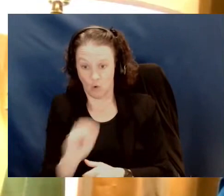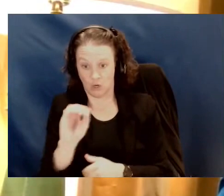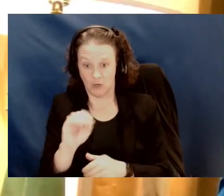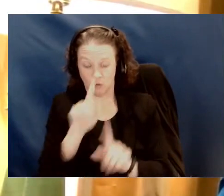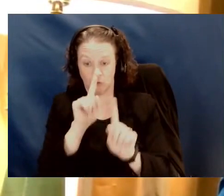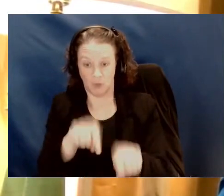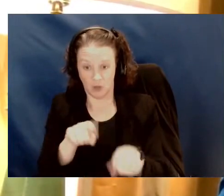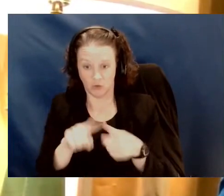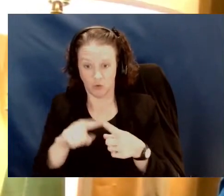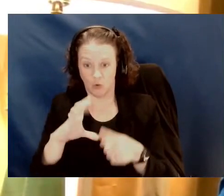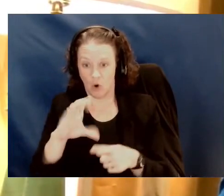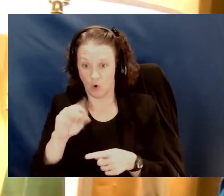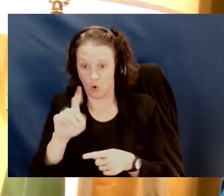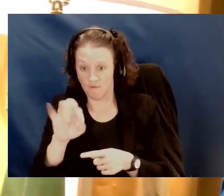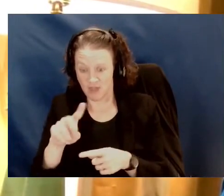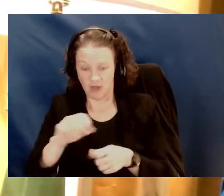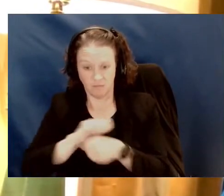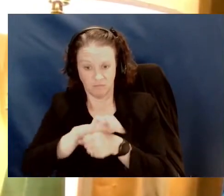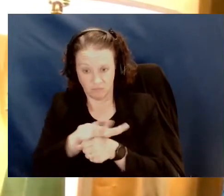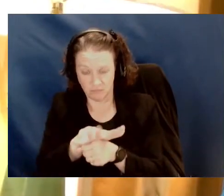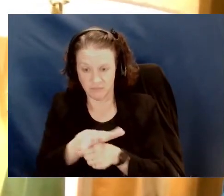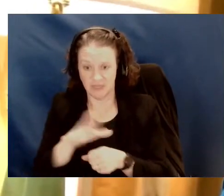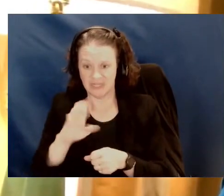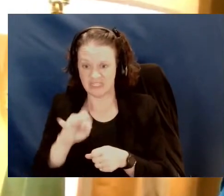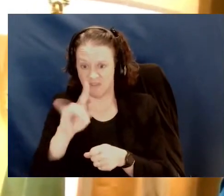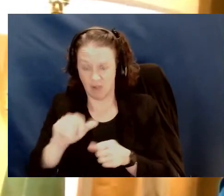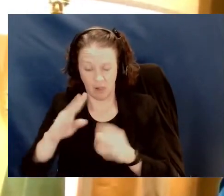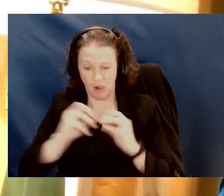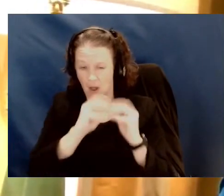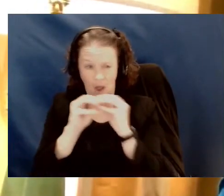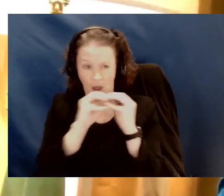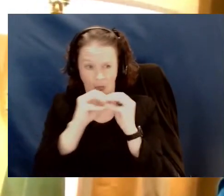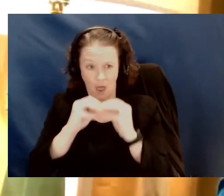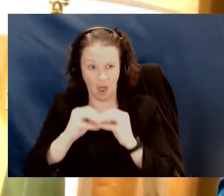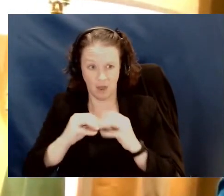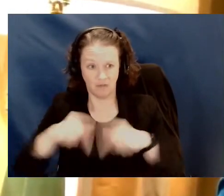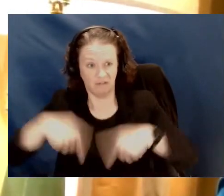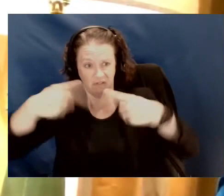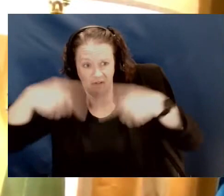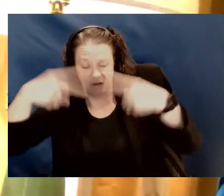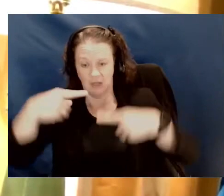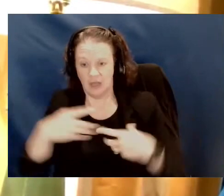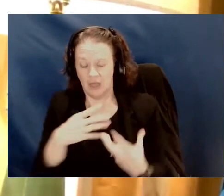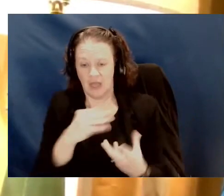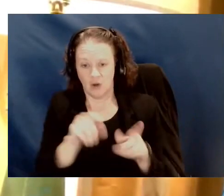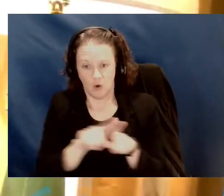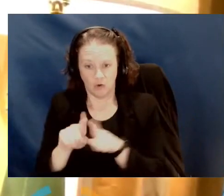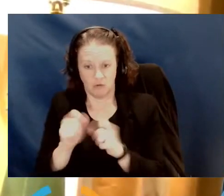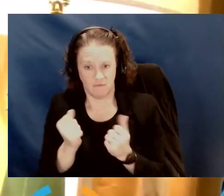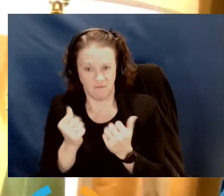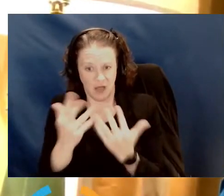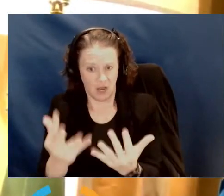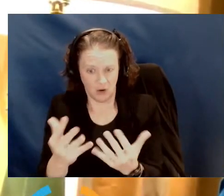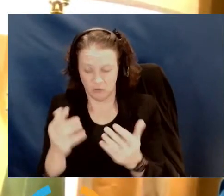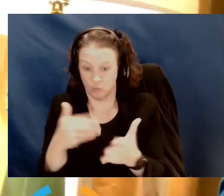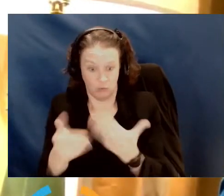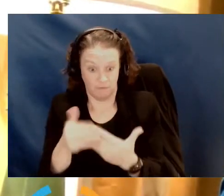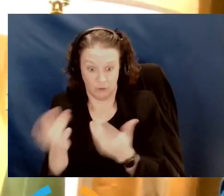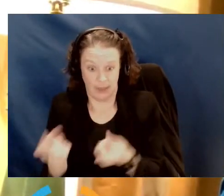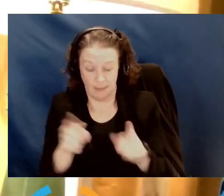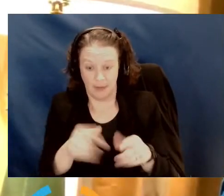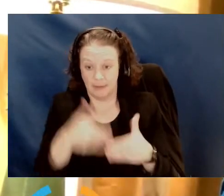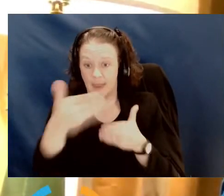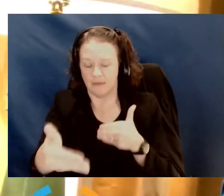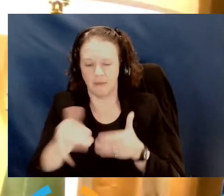unrest, the wildfires, and whatever else might be coming at us next will be my top priorities. Since I was elected to the Oregon House